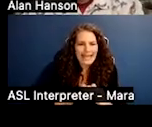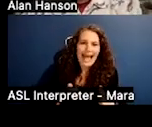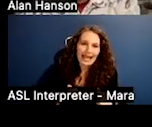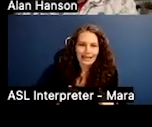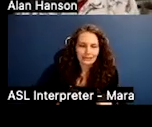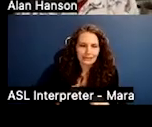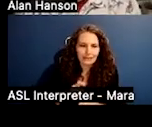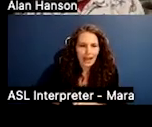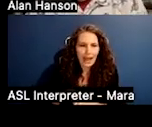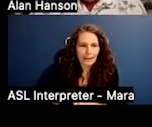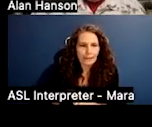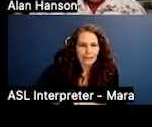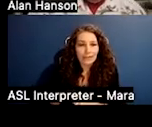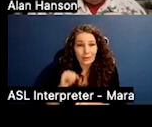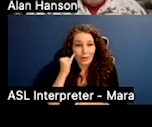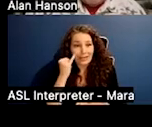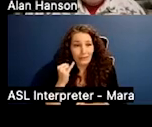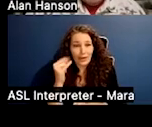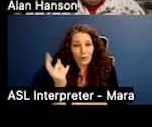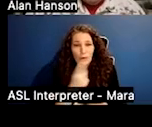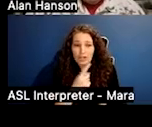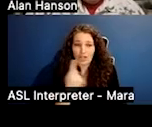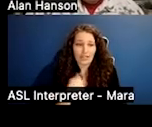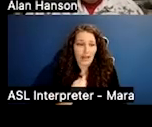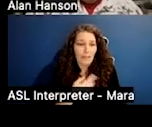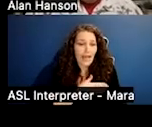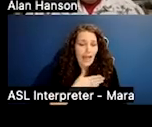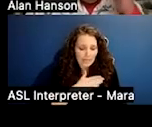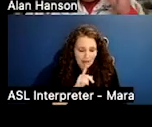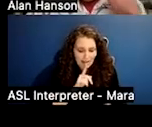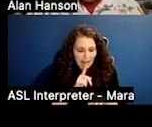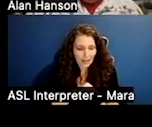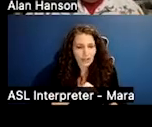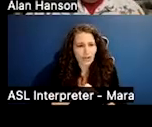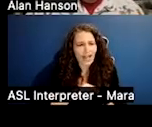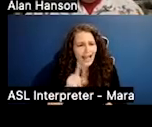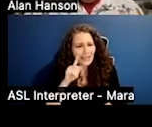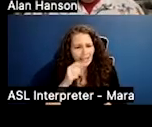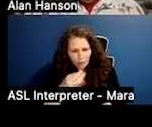you know, there you go. If you have any questions, I'd be happy to answer them. And I think there were a couple here, but